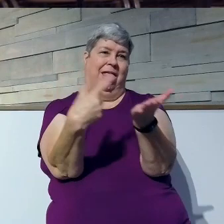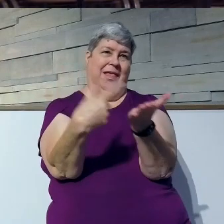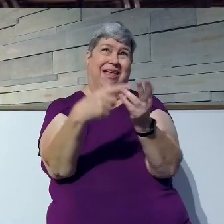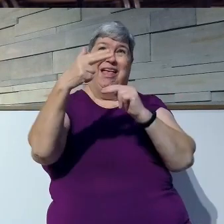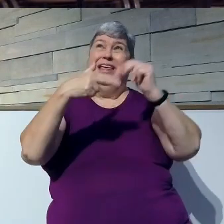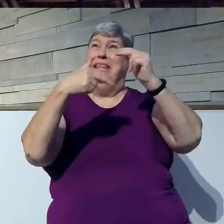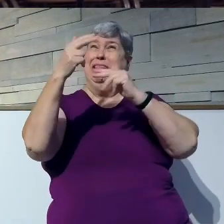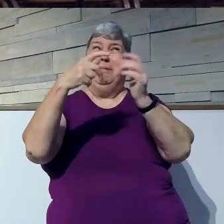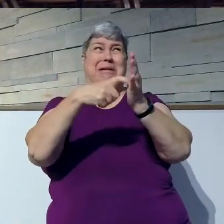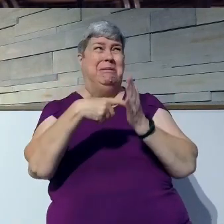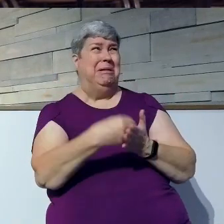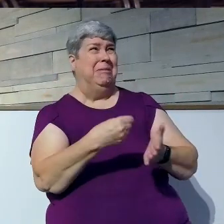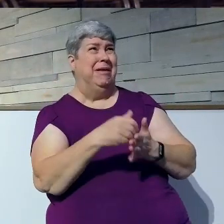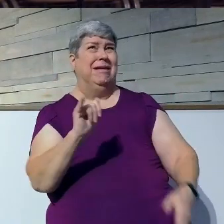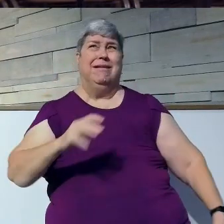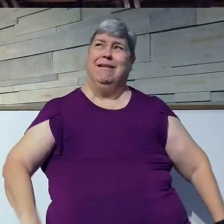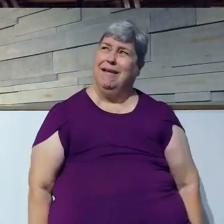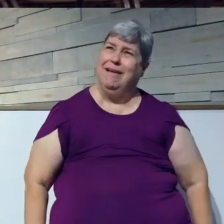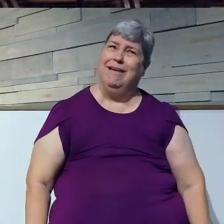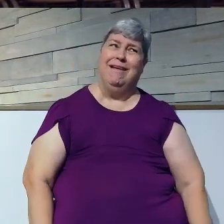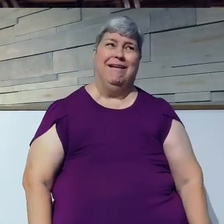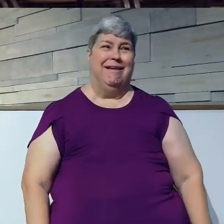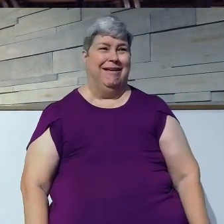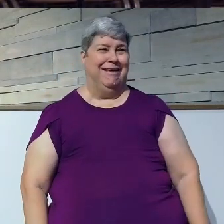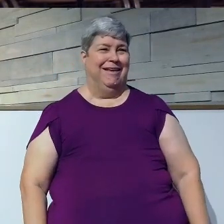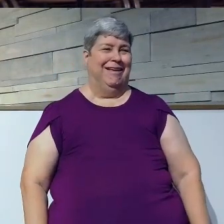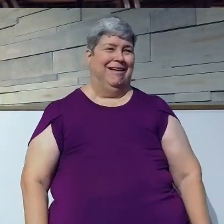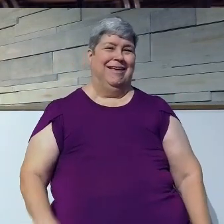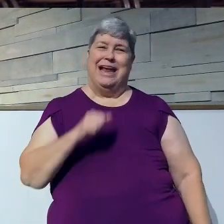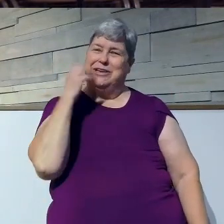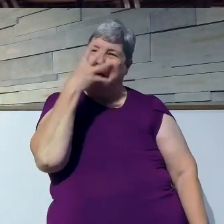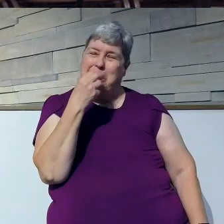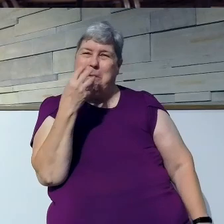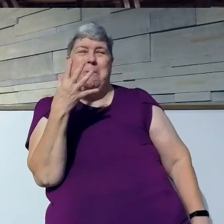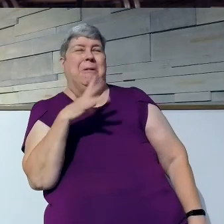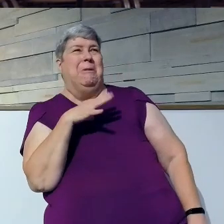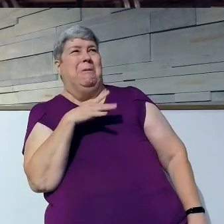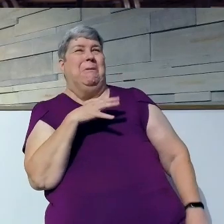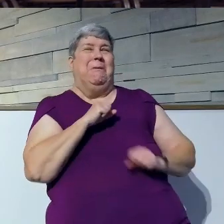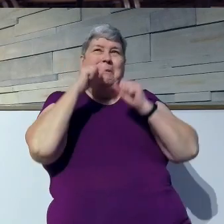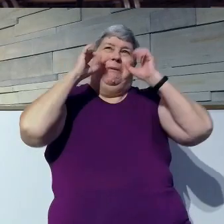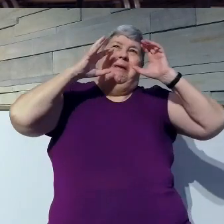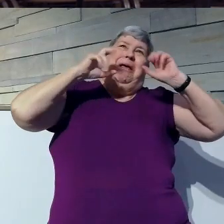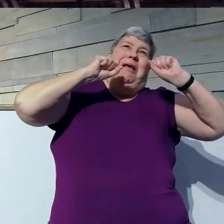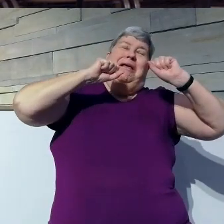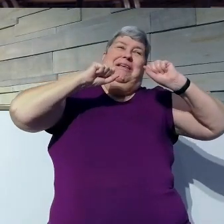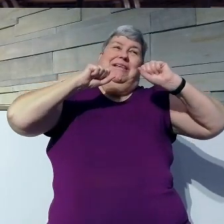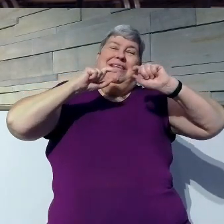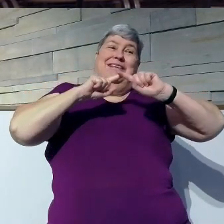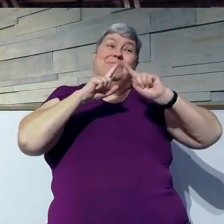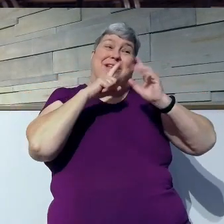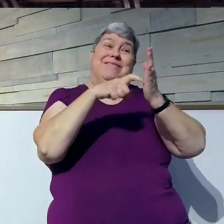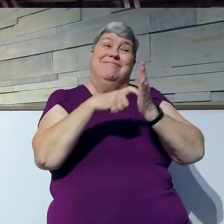the building takes money too. I mean, what's that, right? I mean, that's not glamorous. That's not awe-inspiring. But